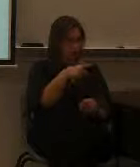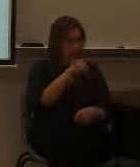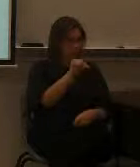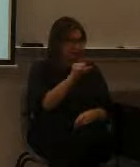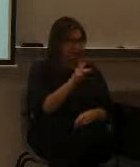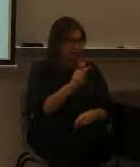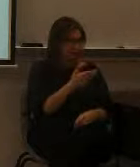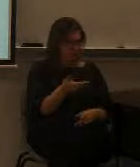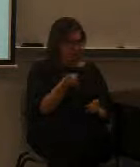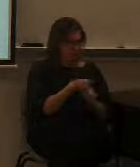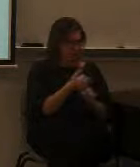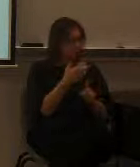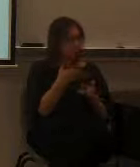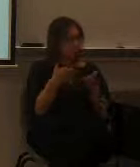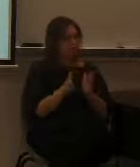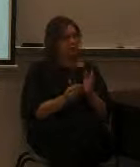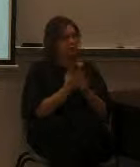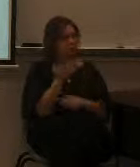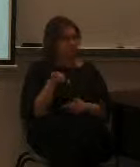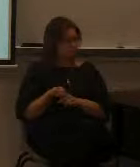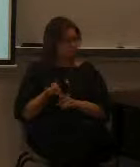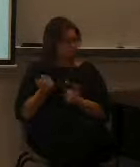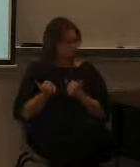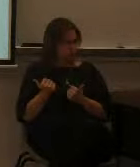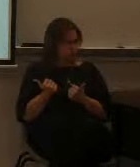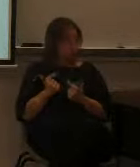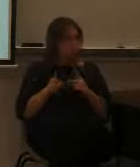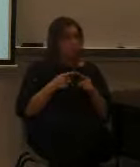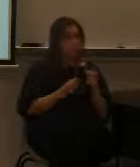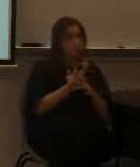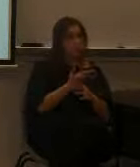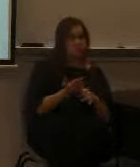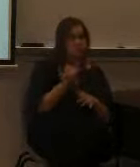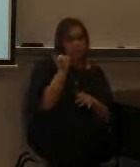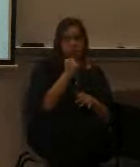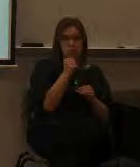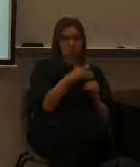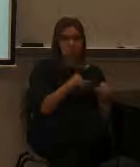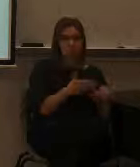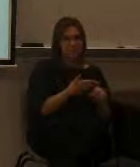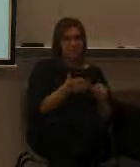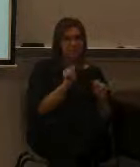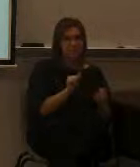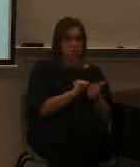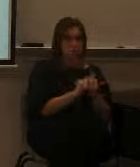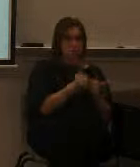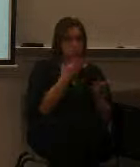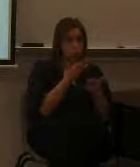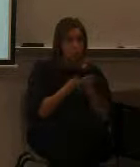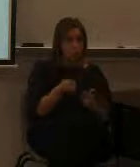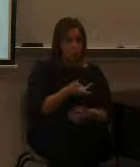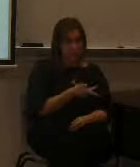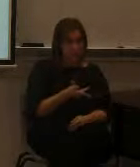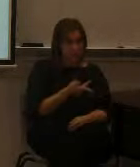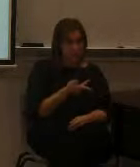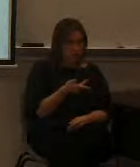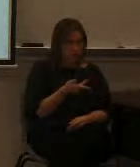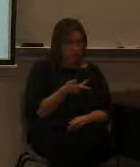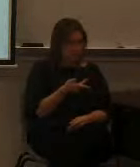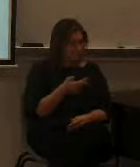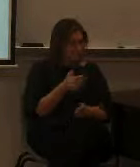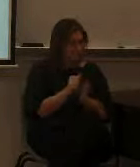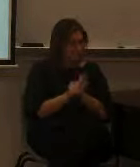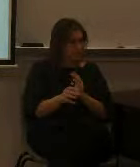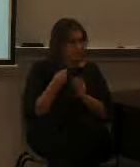stuff come in? And part of the problem with when you plant stuff, if you don't plant things that can compete well with each other, then it's just a waste